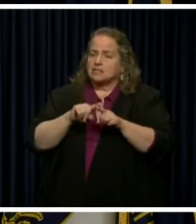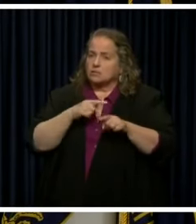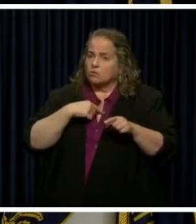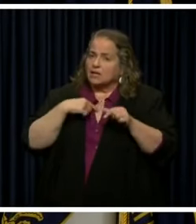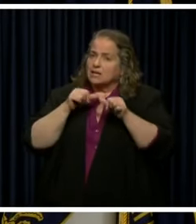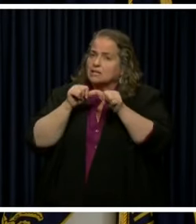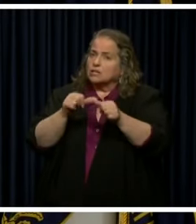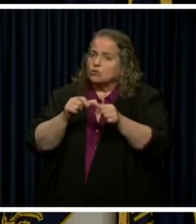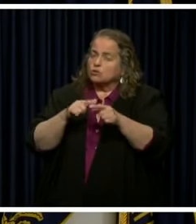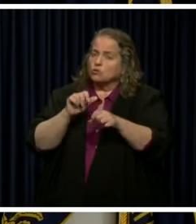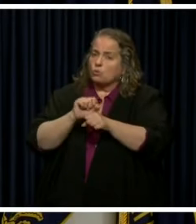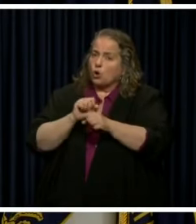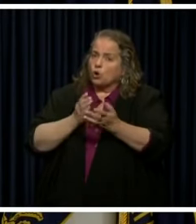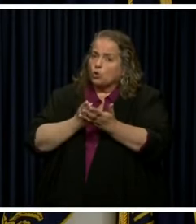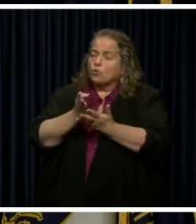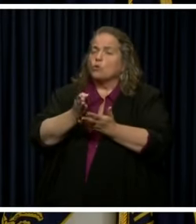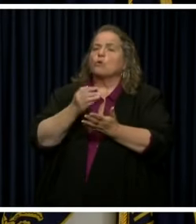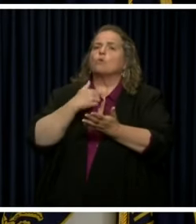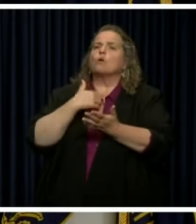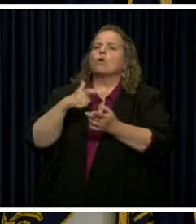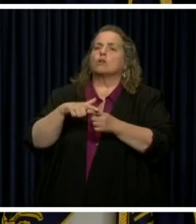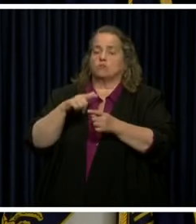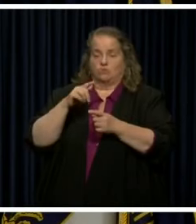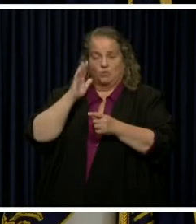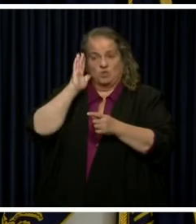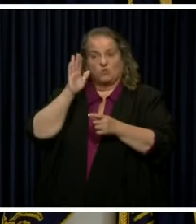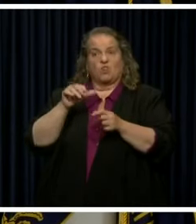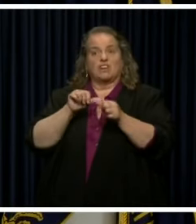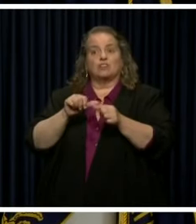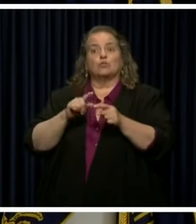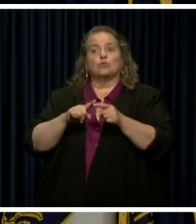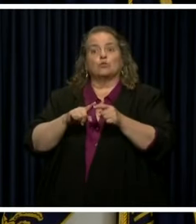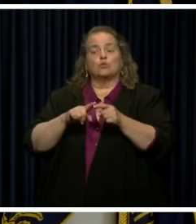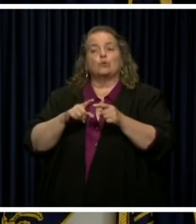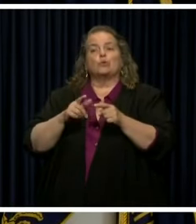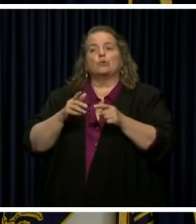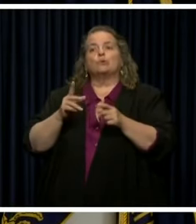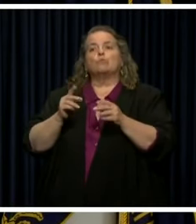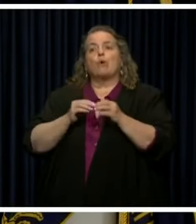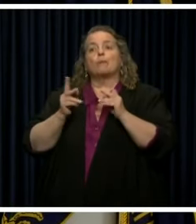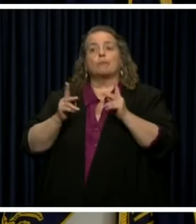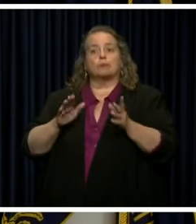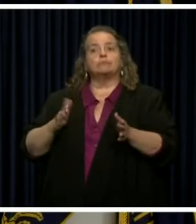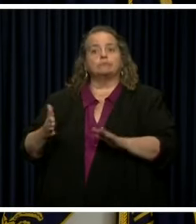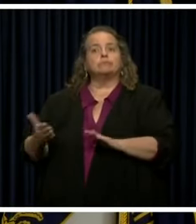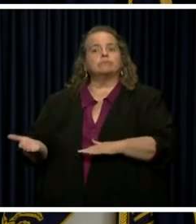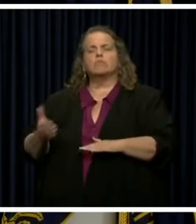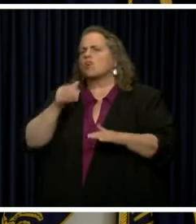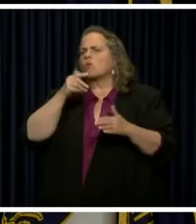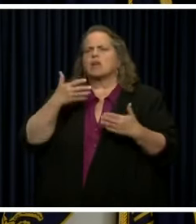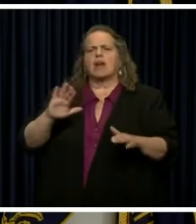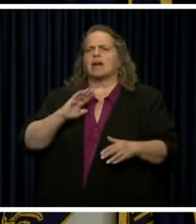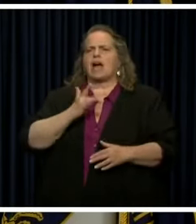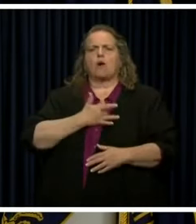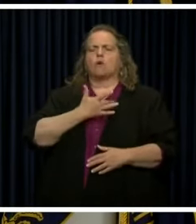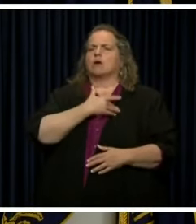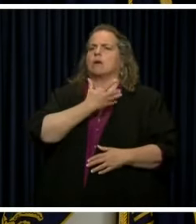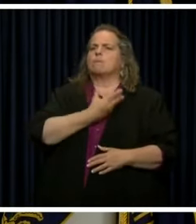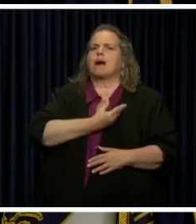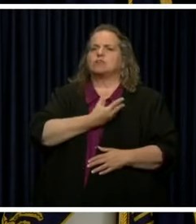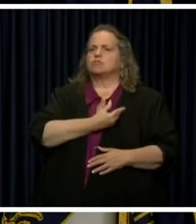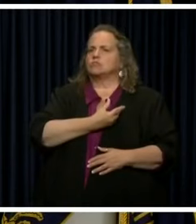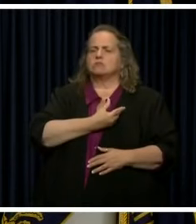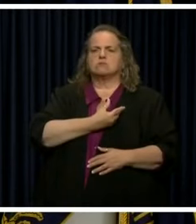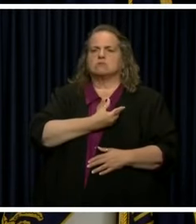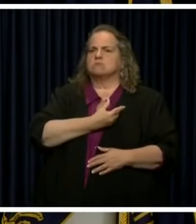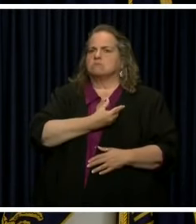to work through this, we're going to continue to lose some more people. Let's make sure that we don't ever let our compassion down, just like we